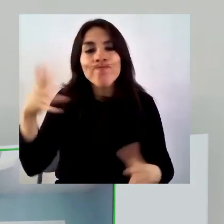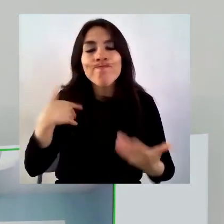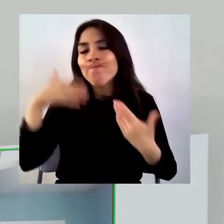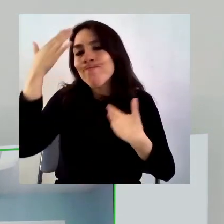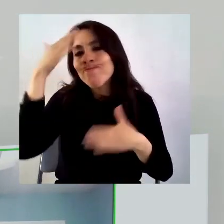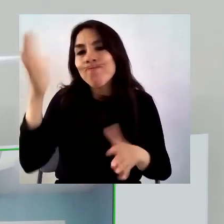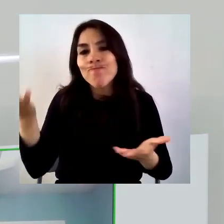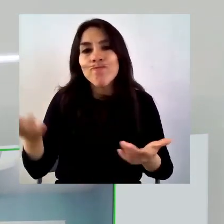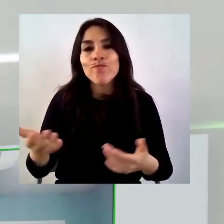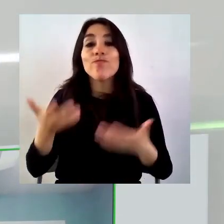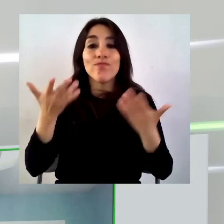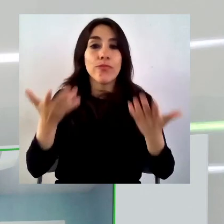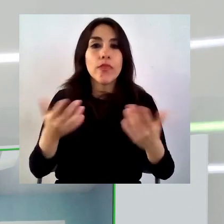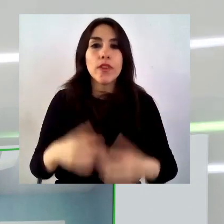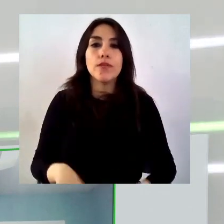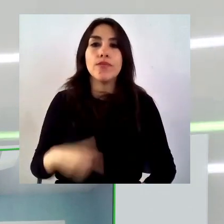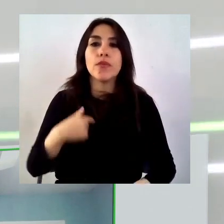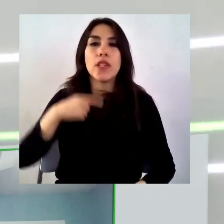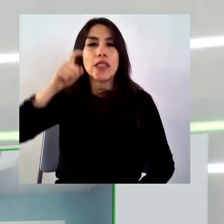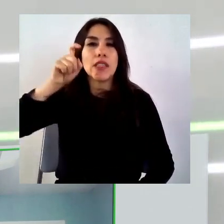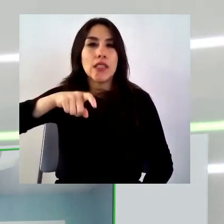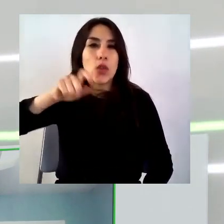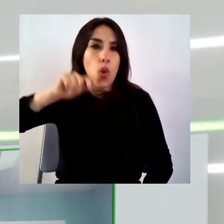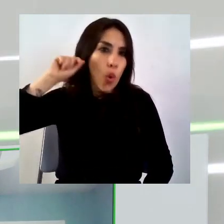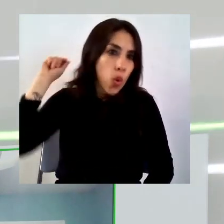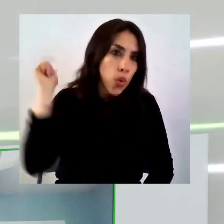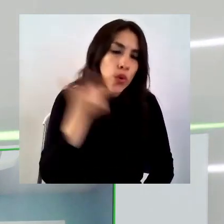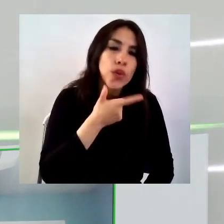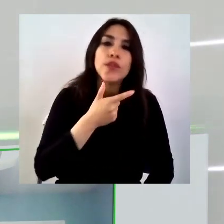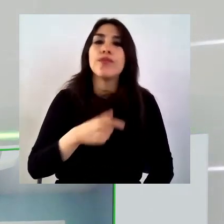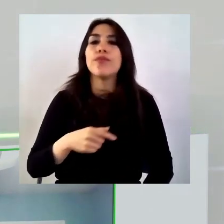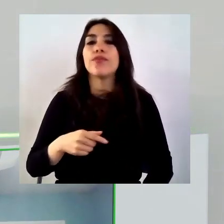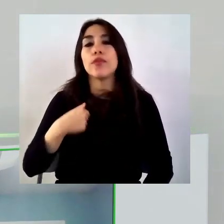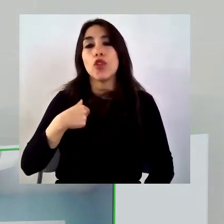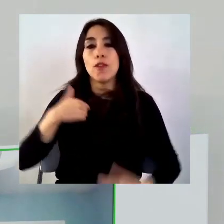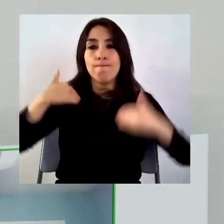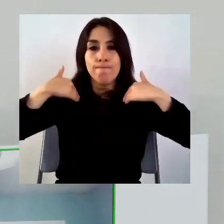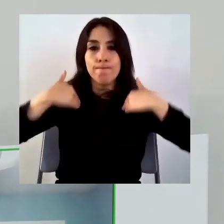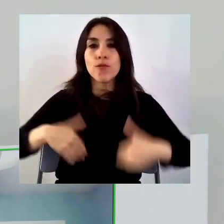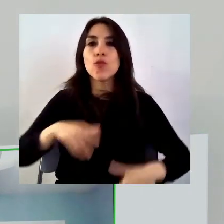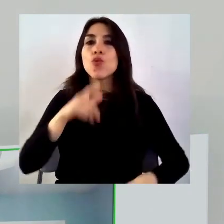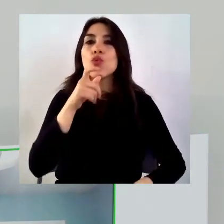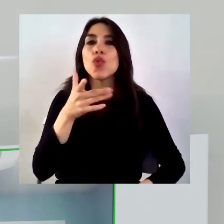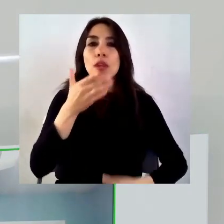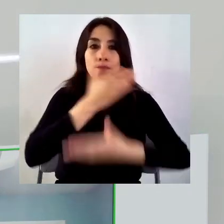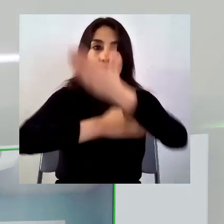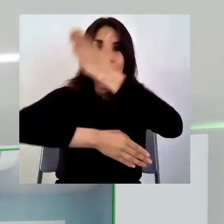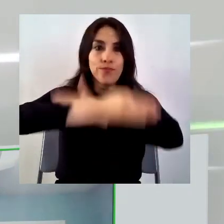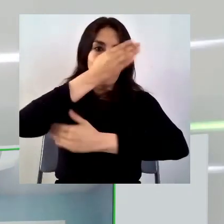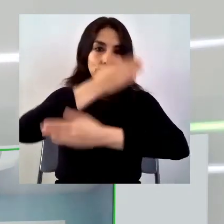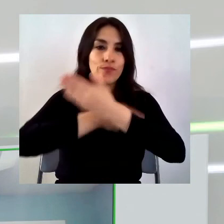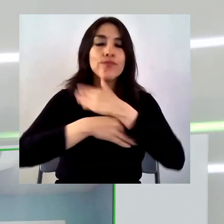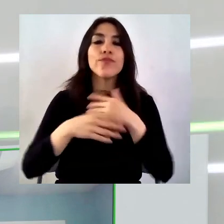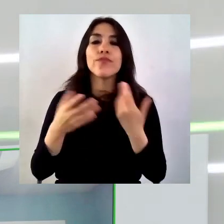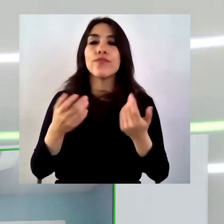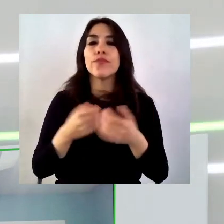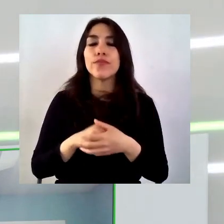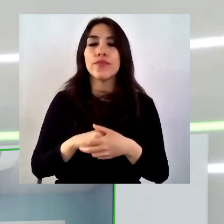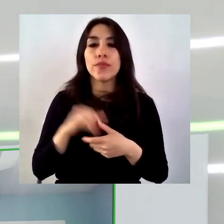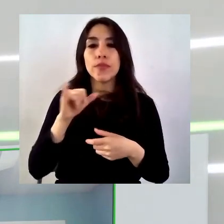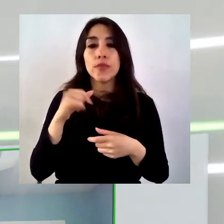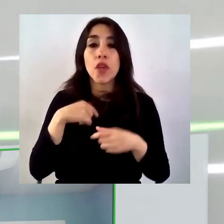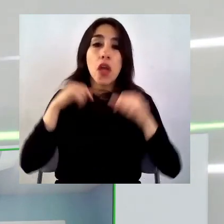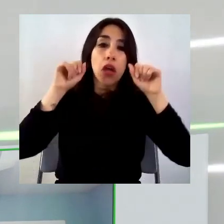invisible disabilities will remain your organization's blind spot until you open that